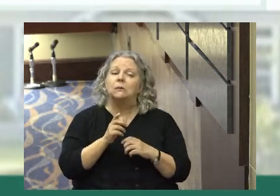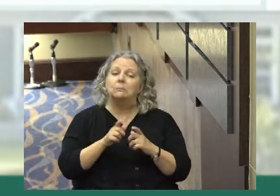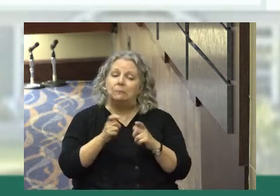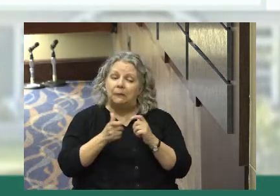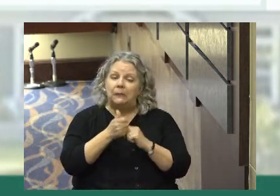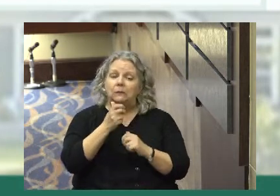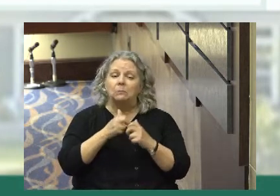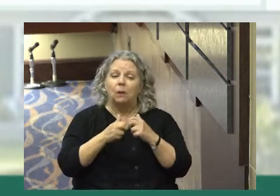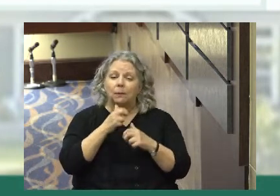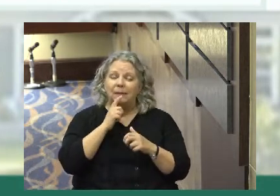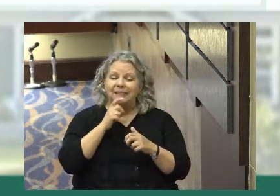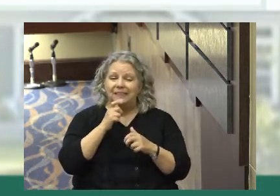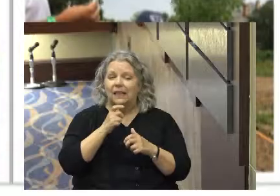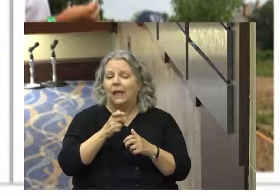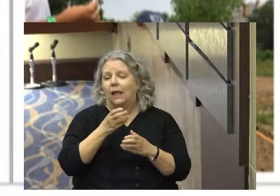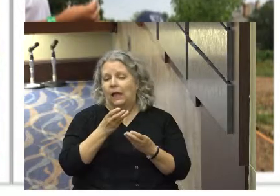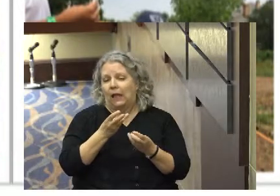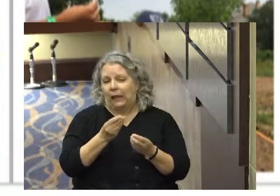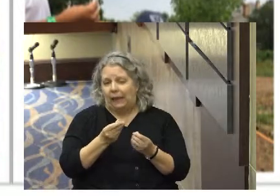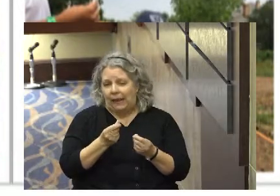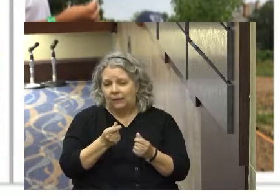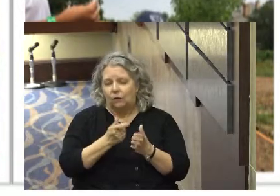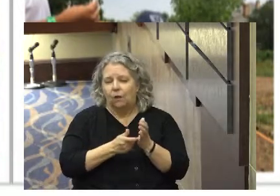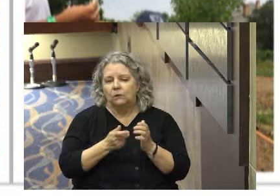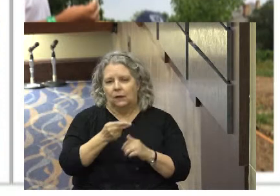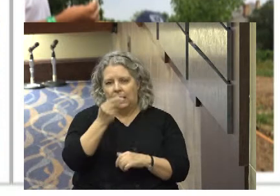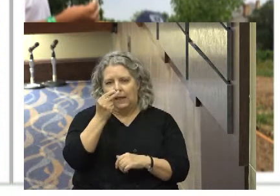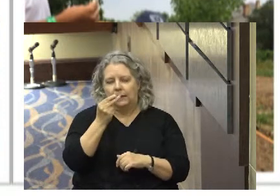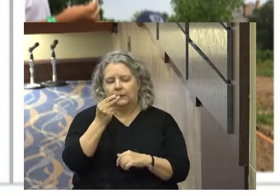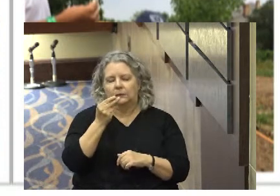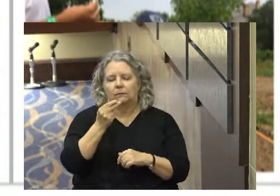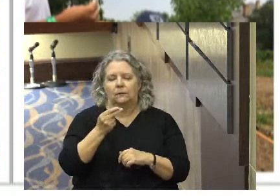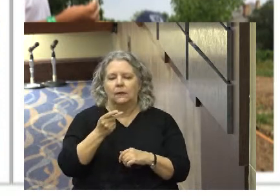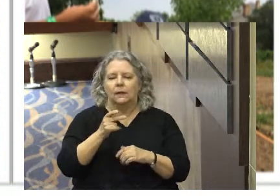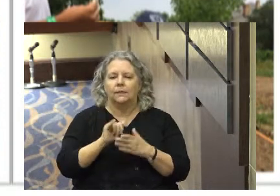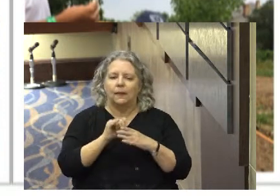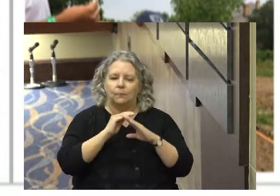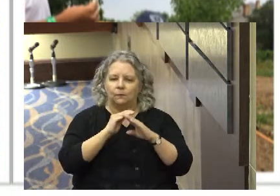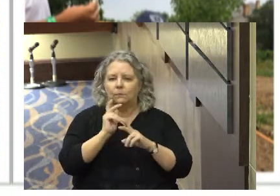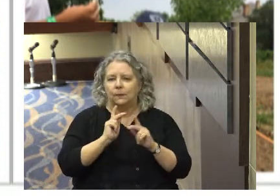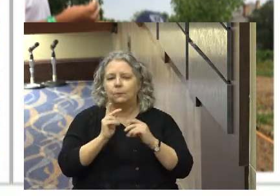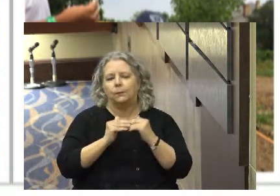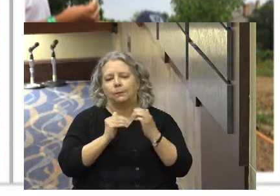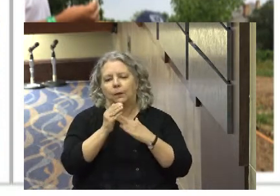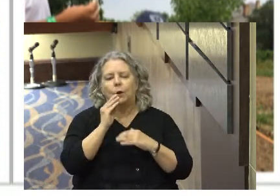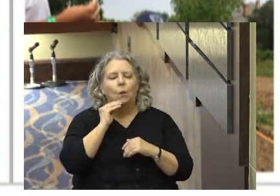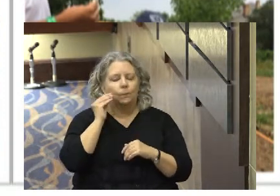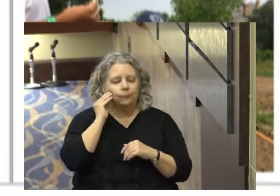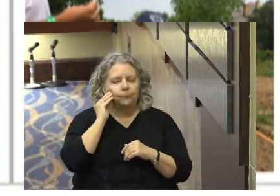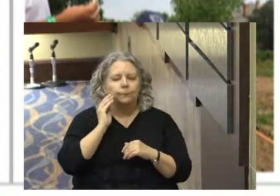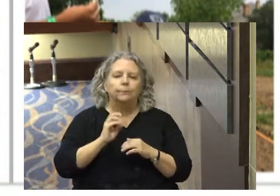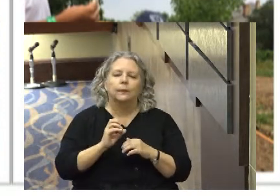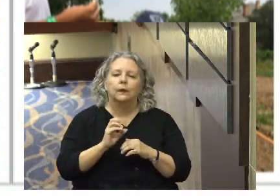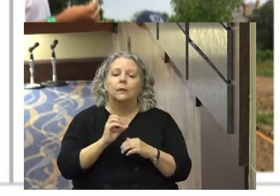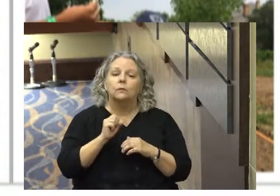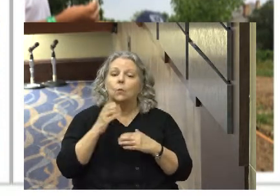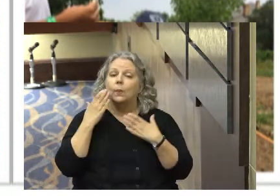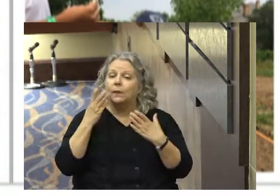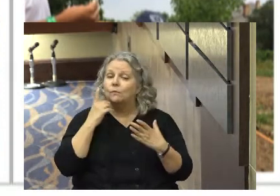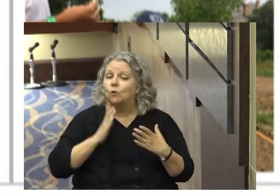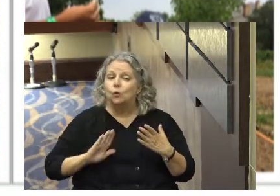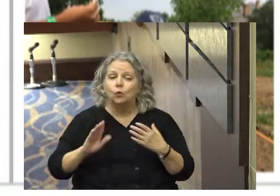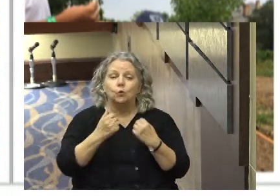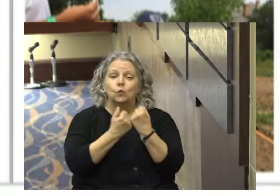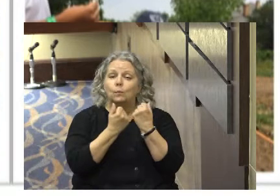in building affordable homes. So I just want to say thank you for your many years of support and everything that